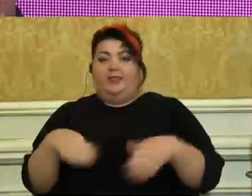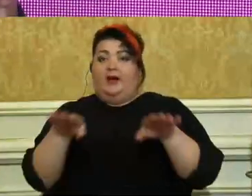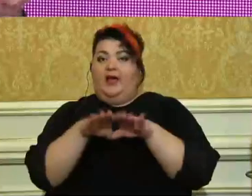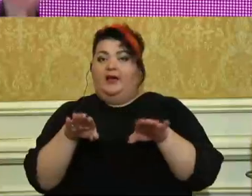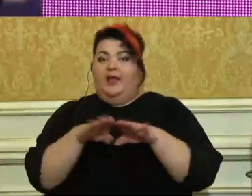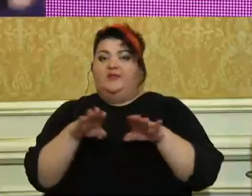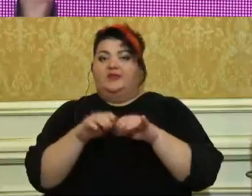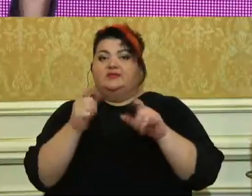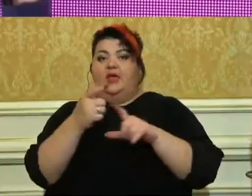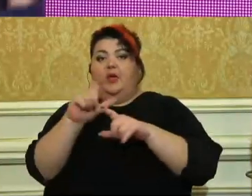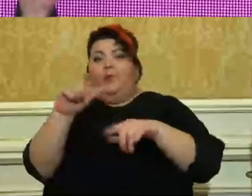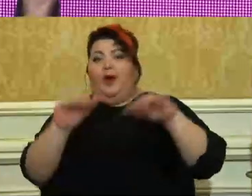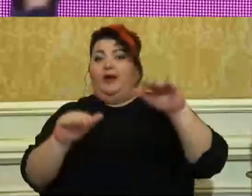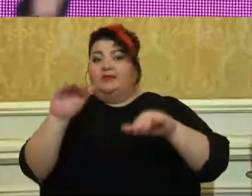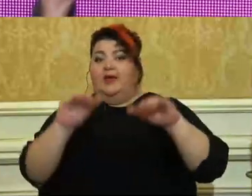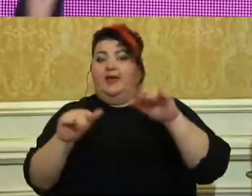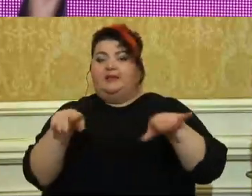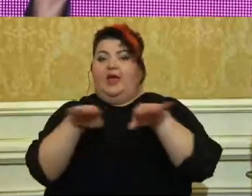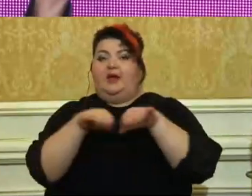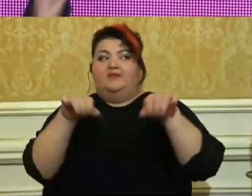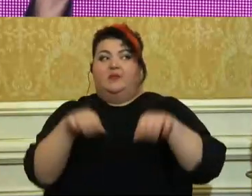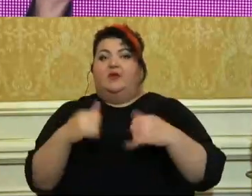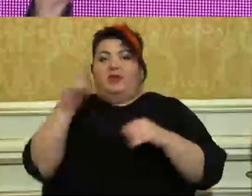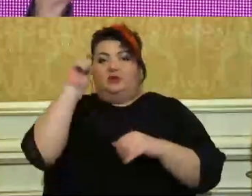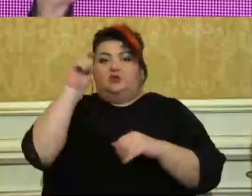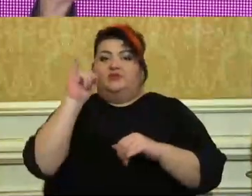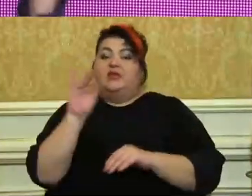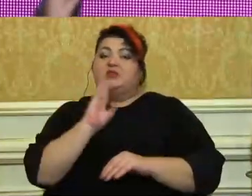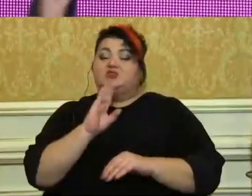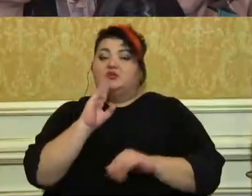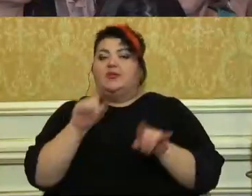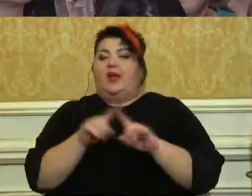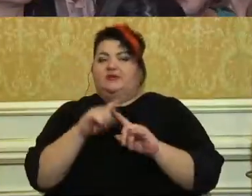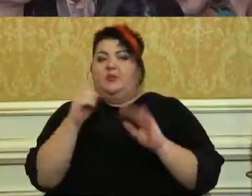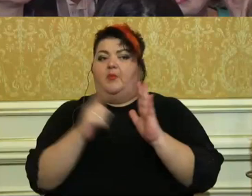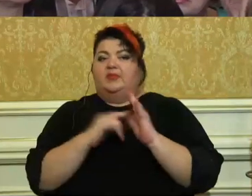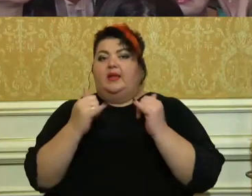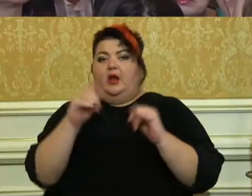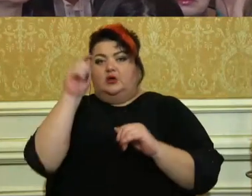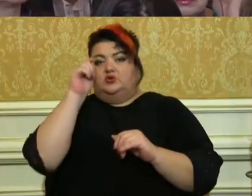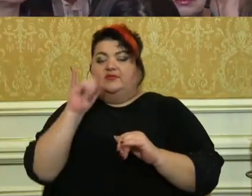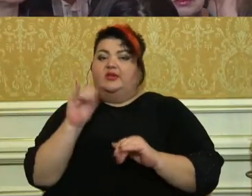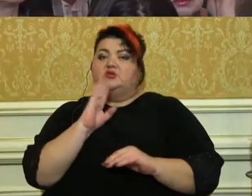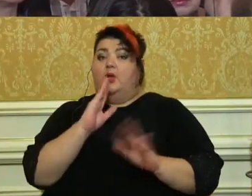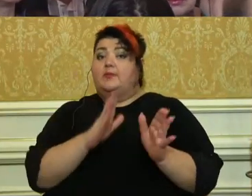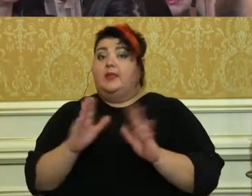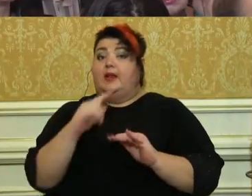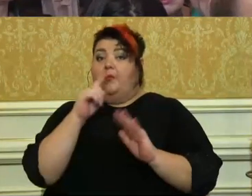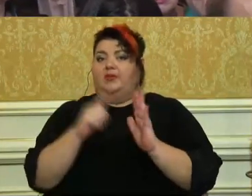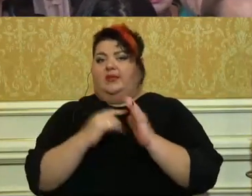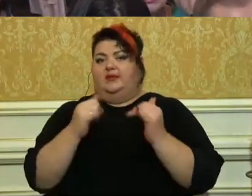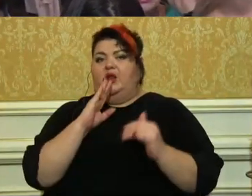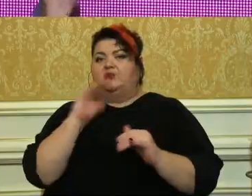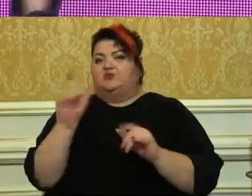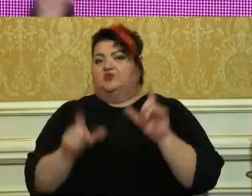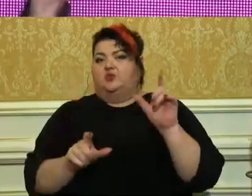rights for men and women, is a man issue. It's not a women issue. It's the